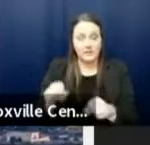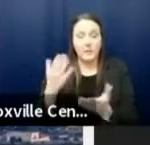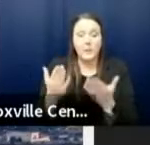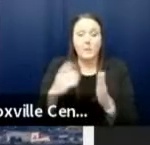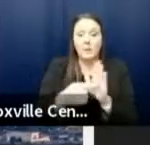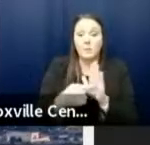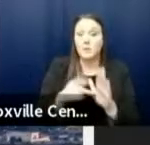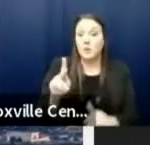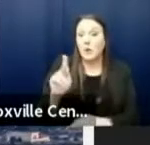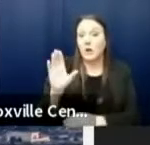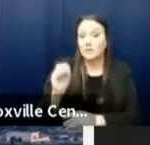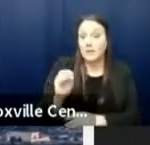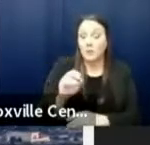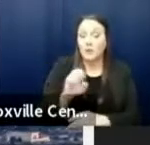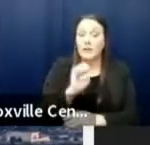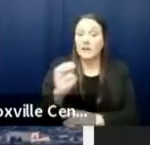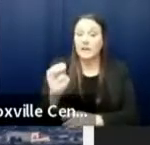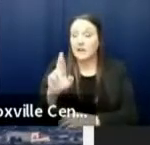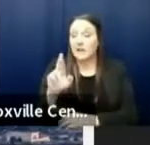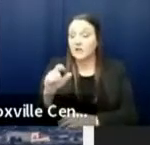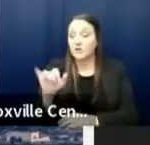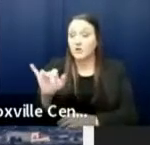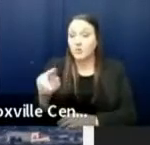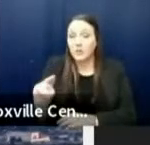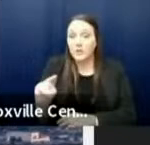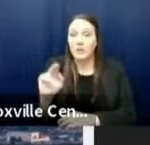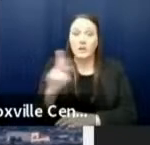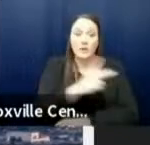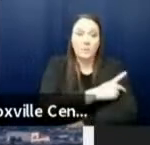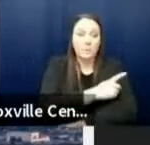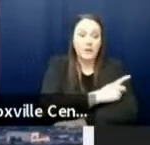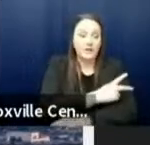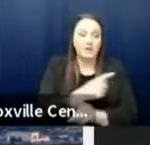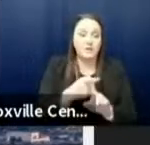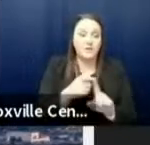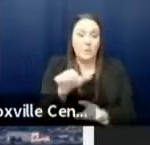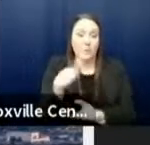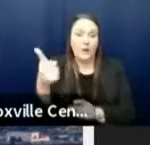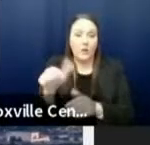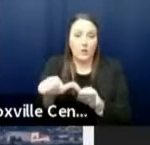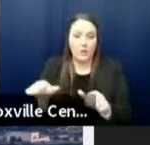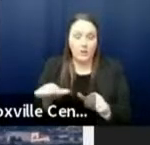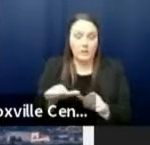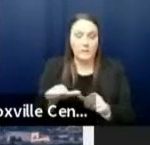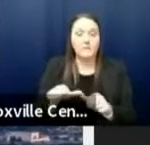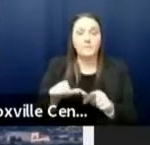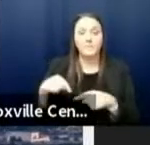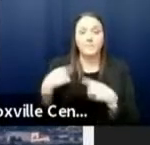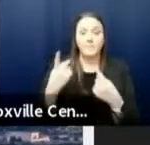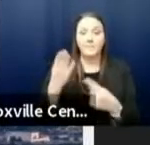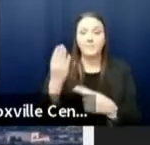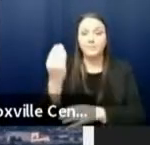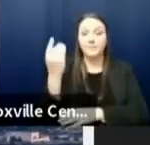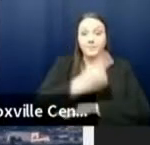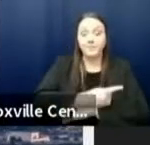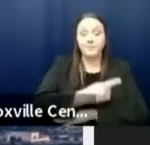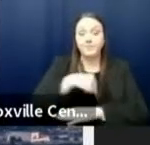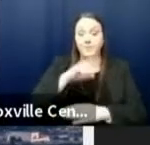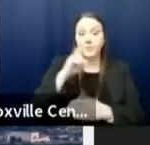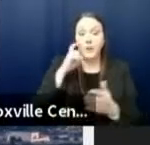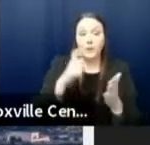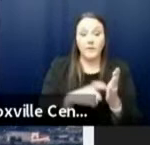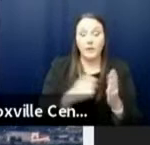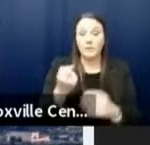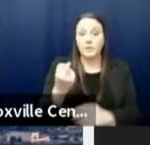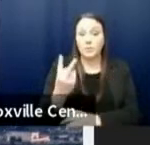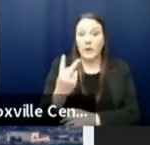Knox County, the East Region, or patients from other jurisdictions. During the past 14 days, we have noted 12